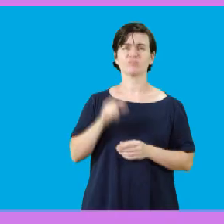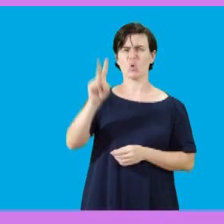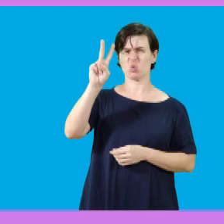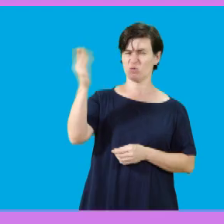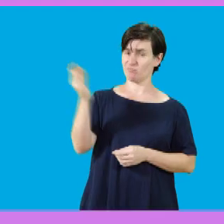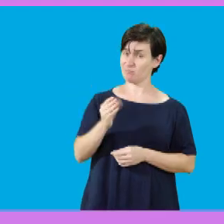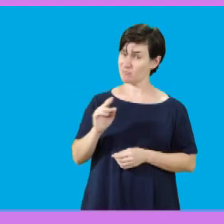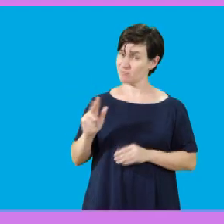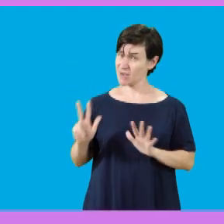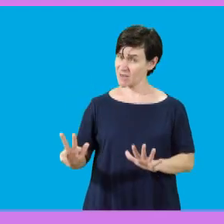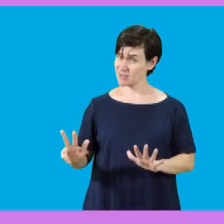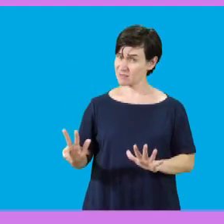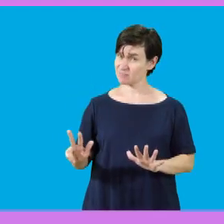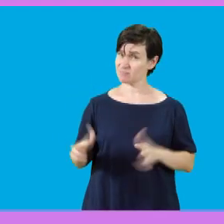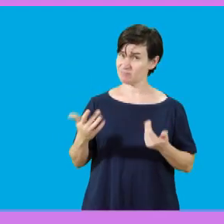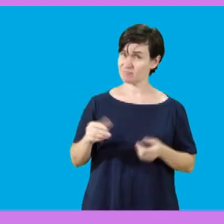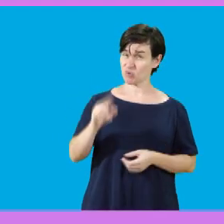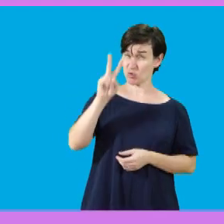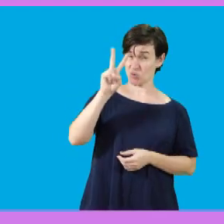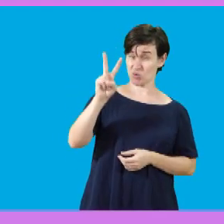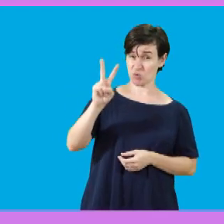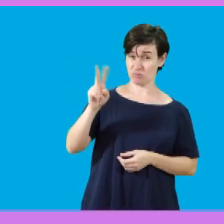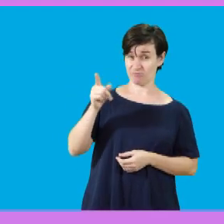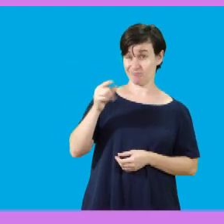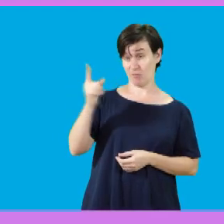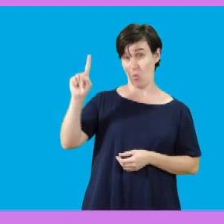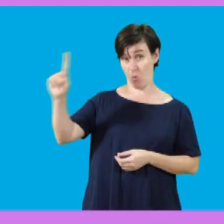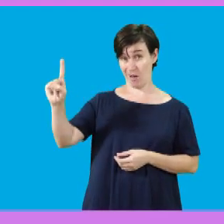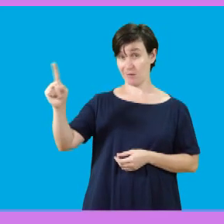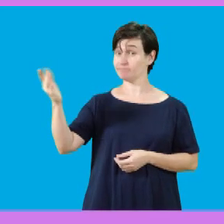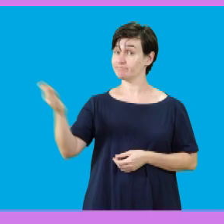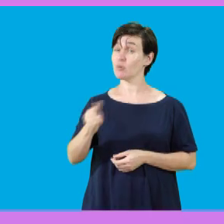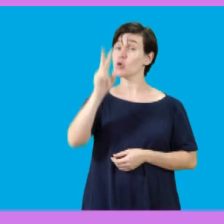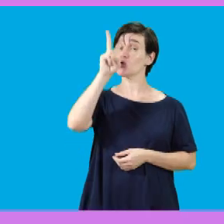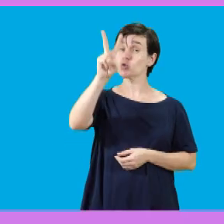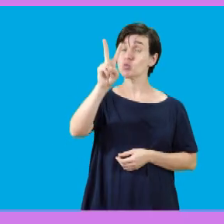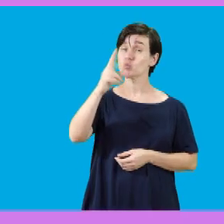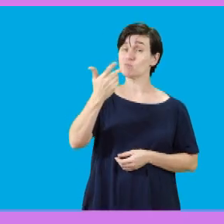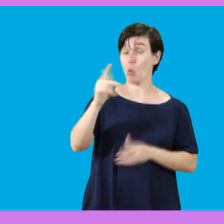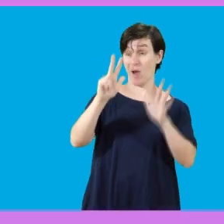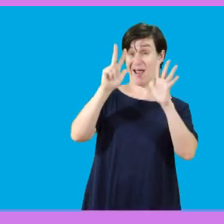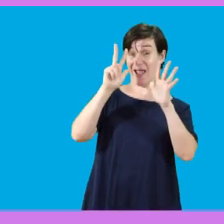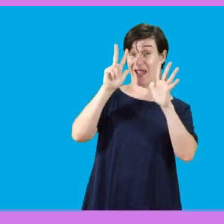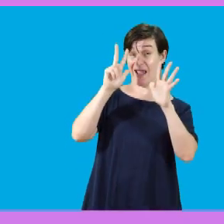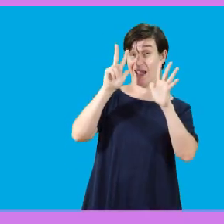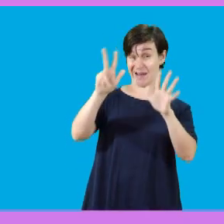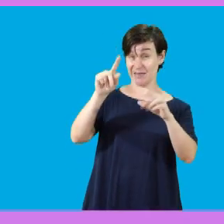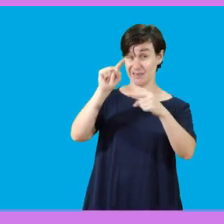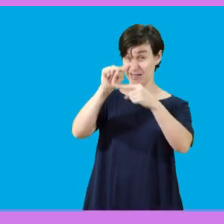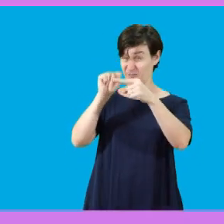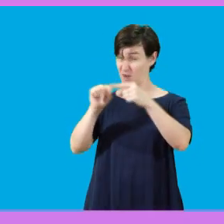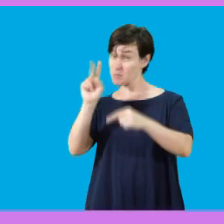over 8 in its simplest form? 2 goes how many times into 2? Because 2 is our highest common factor. It goes once. How many times does 2